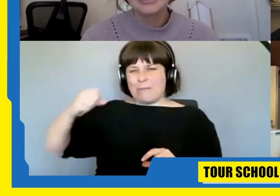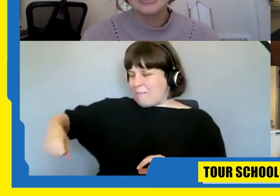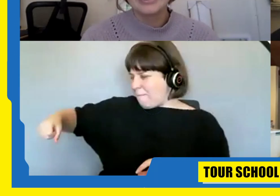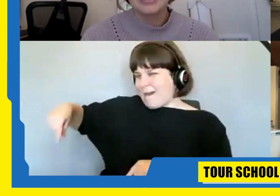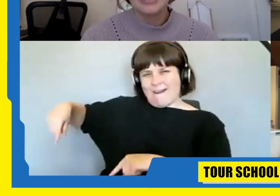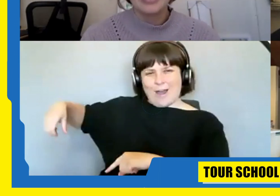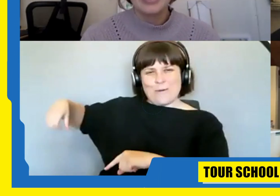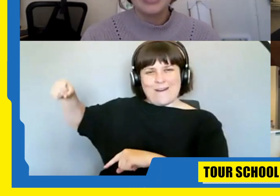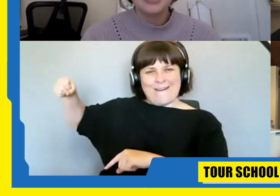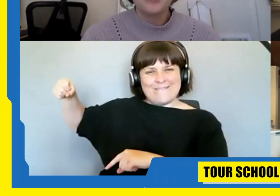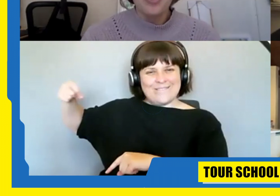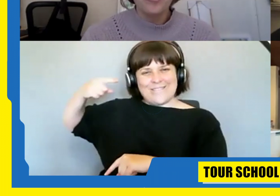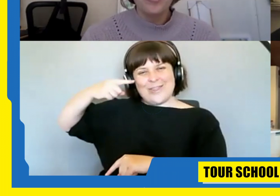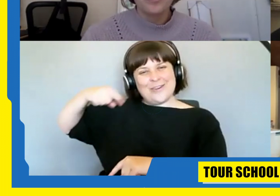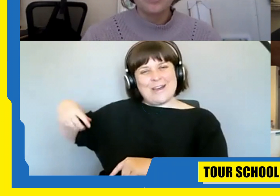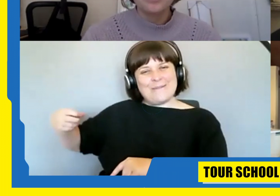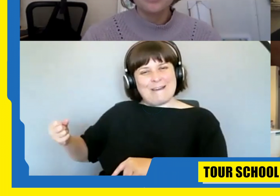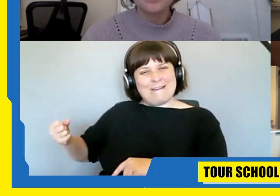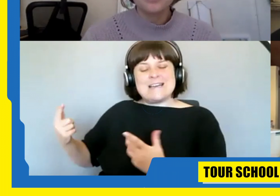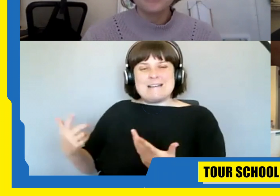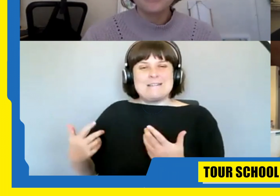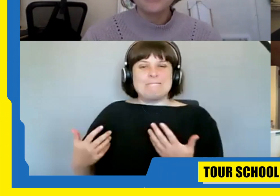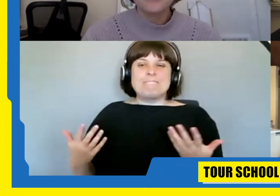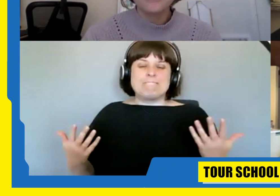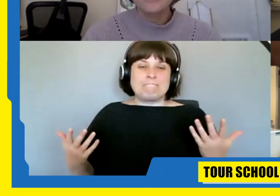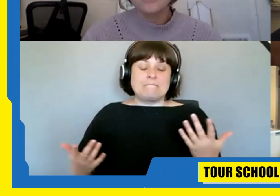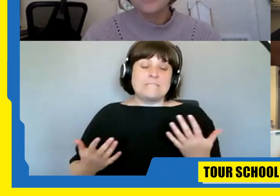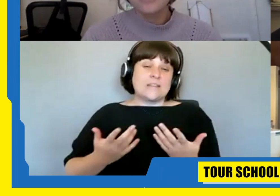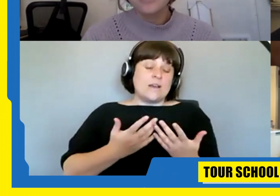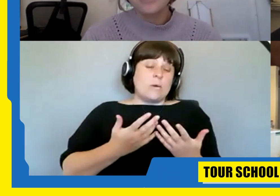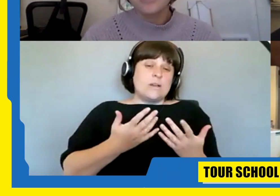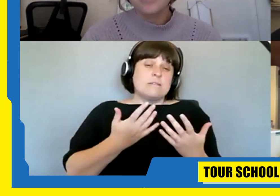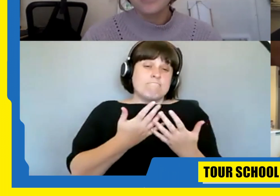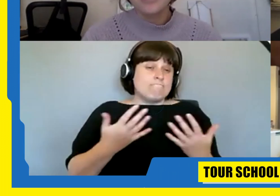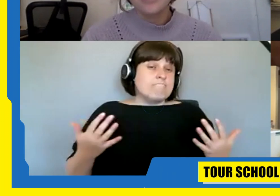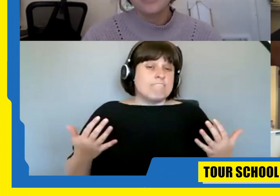haven't. It was multiple pieces of paper, but they were still,